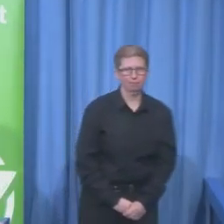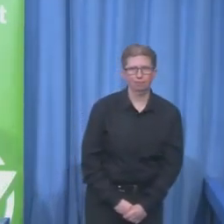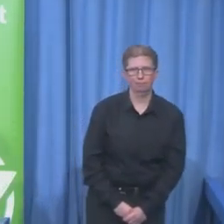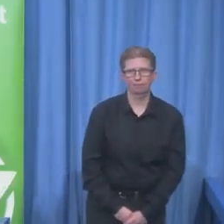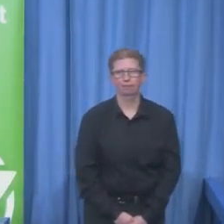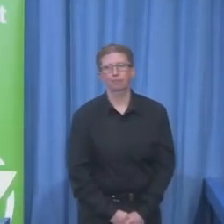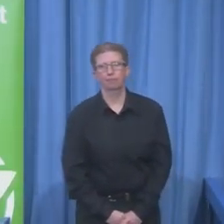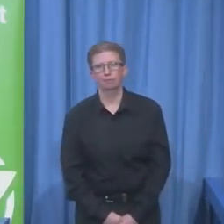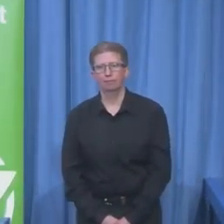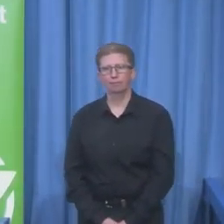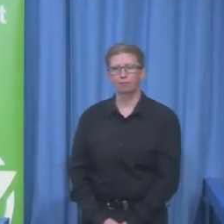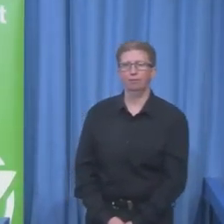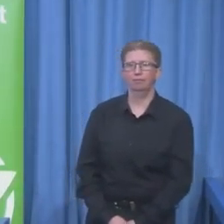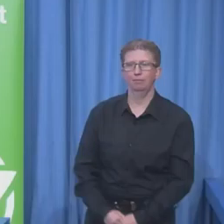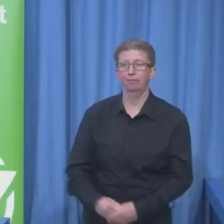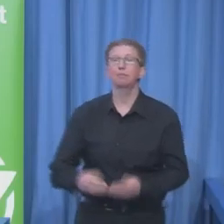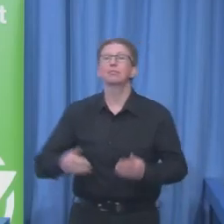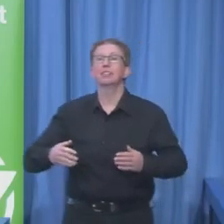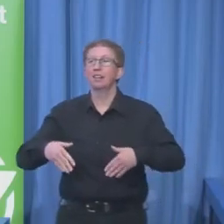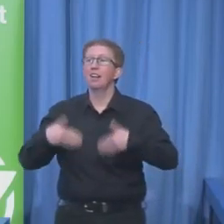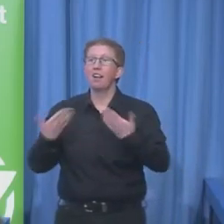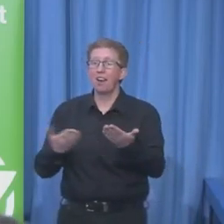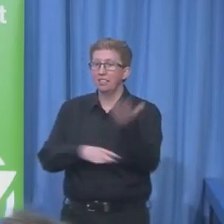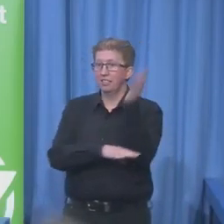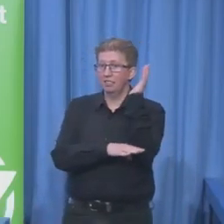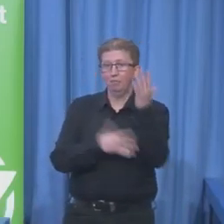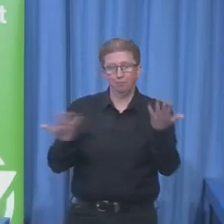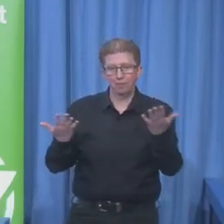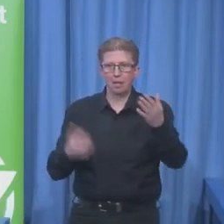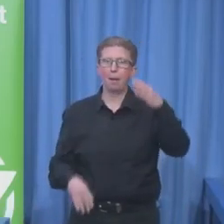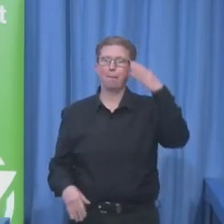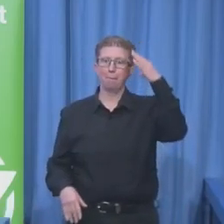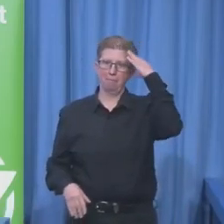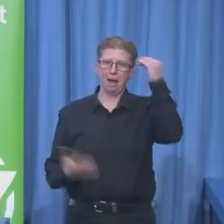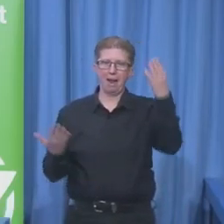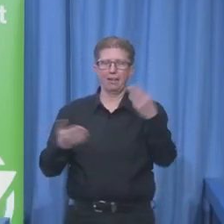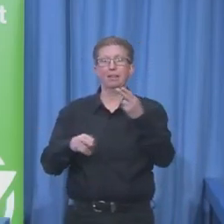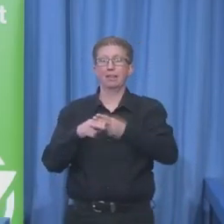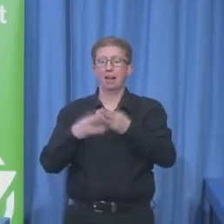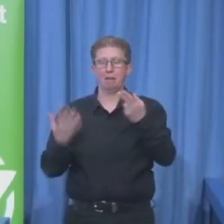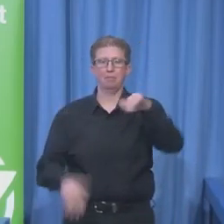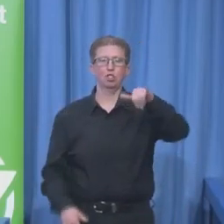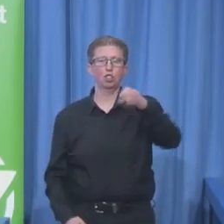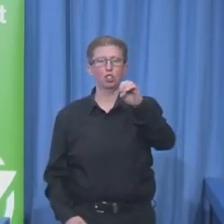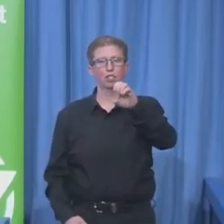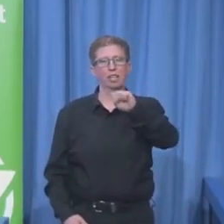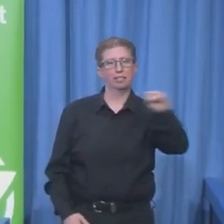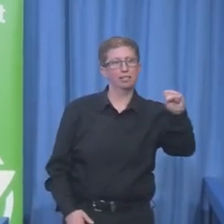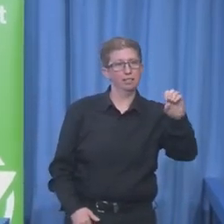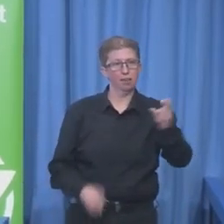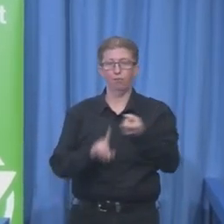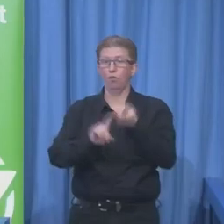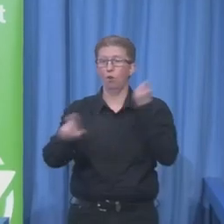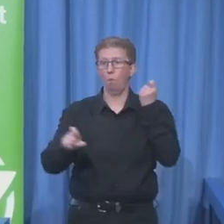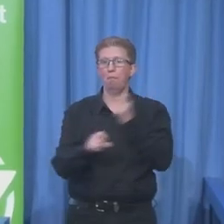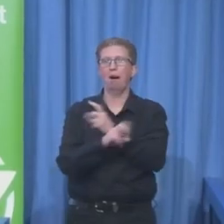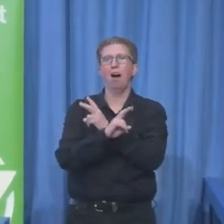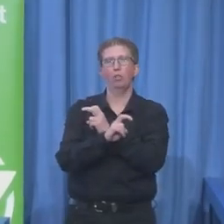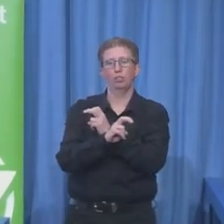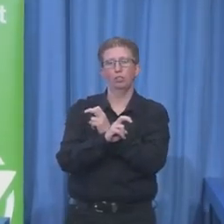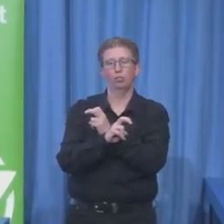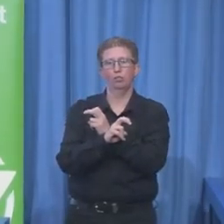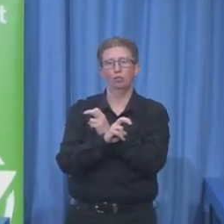Our next speaker is Andreas Jesse from Austria, representing Schanzen Forum, and